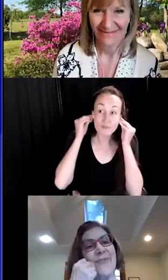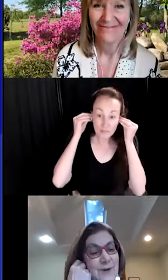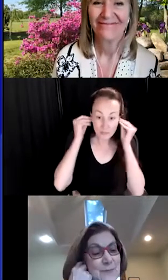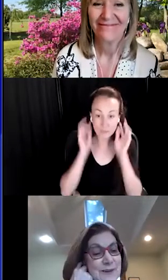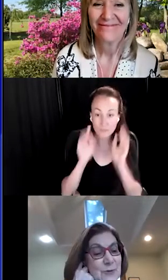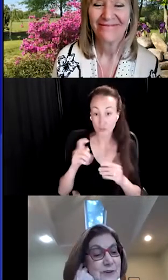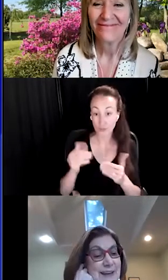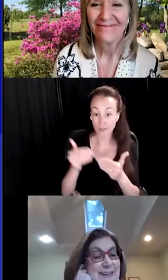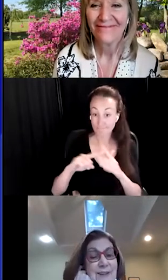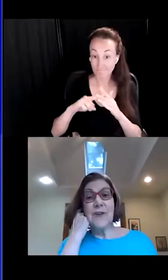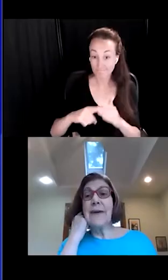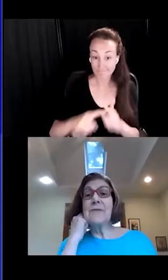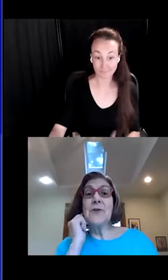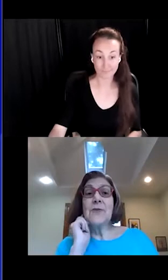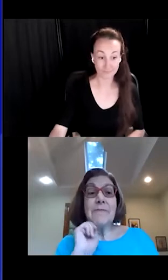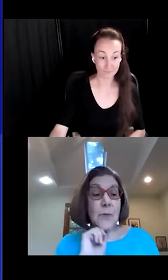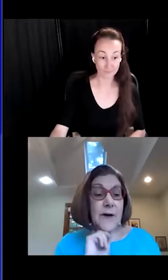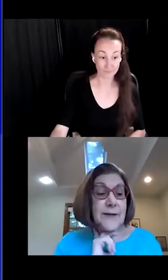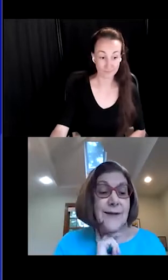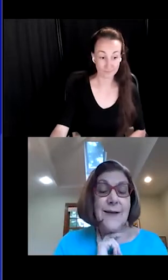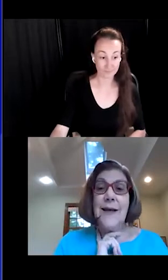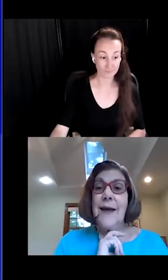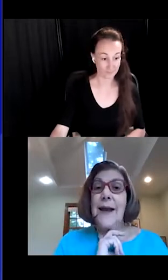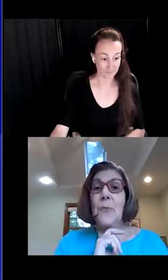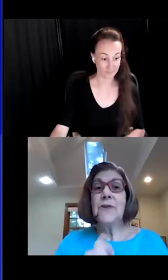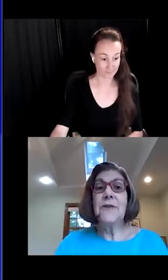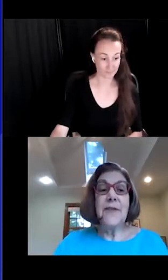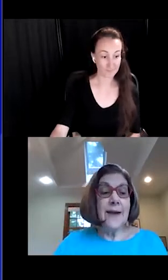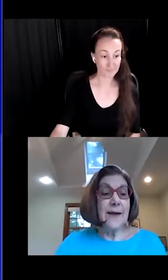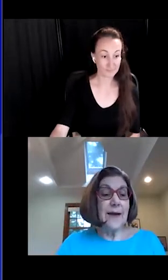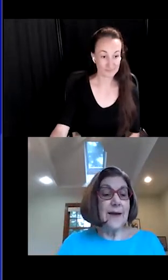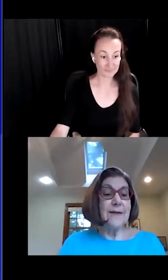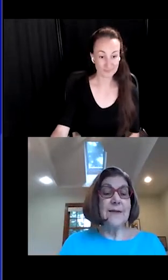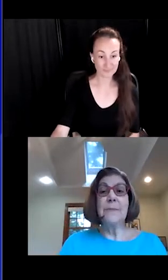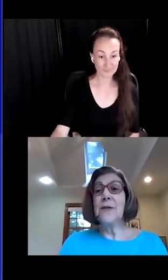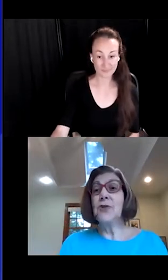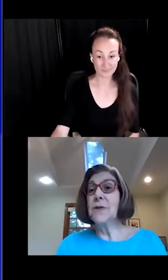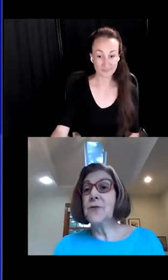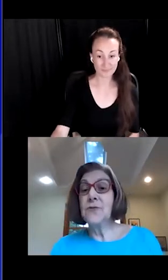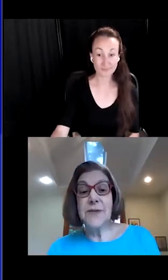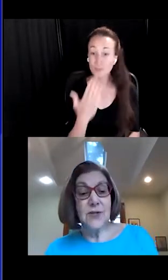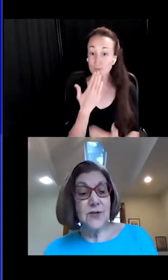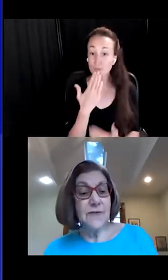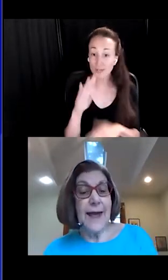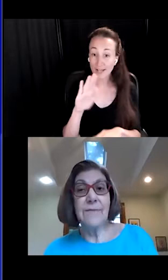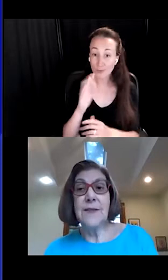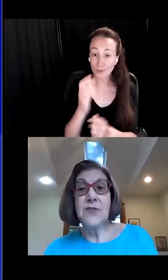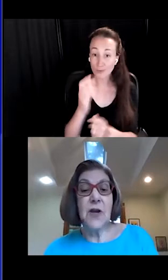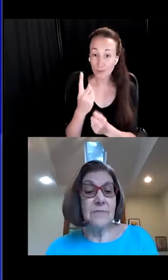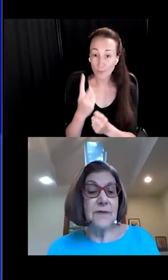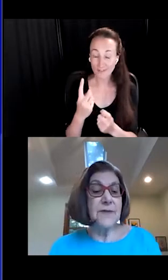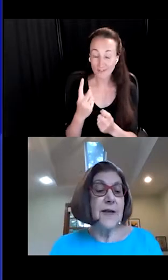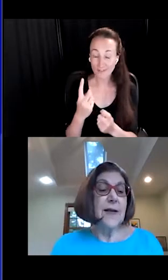Thank you very much, Marianne. Good afternoon, everyone. And I want to thank DMH and the two centers for having